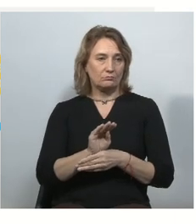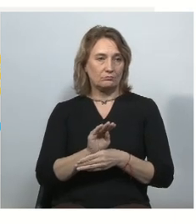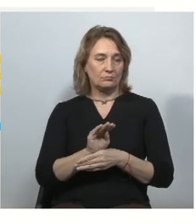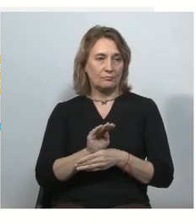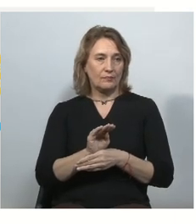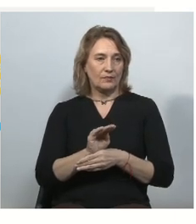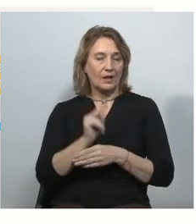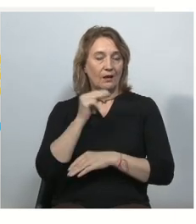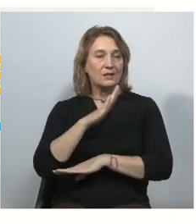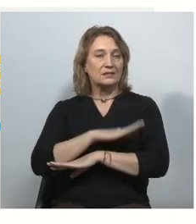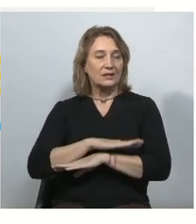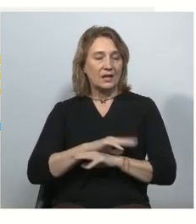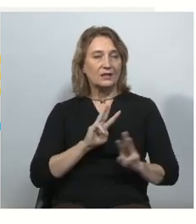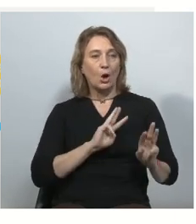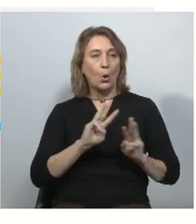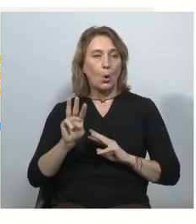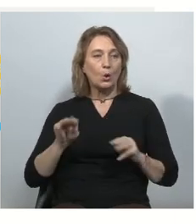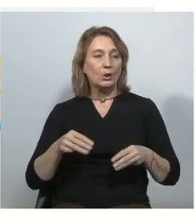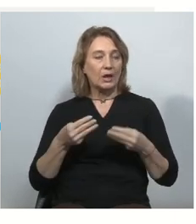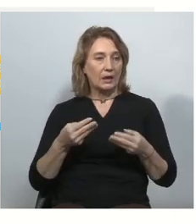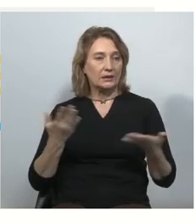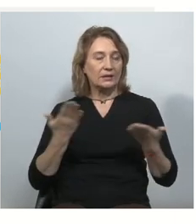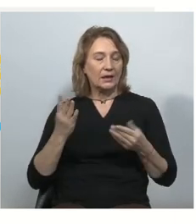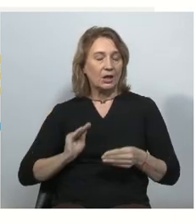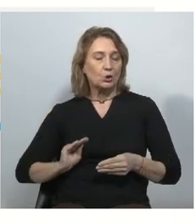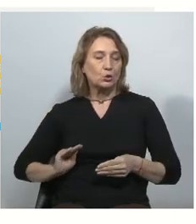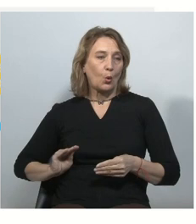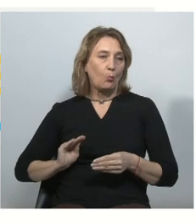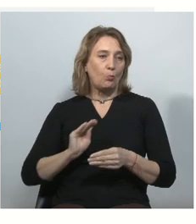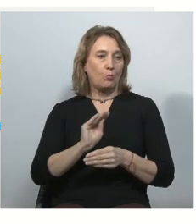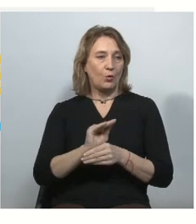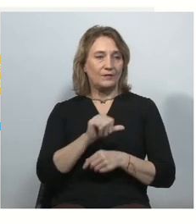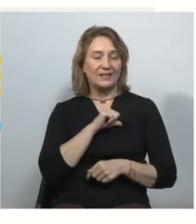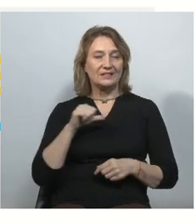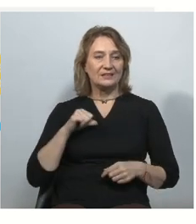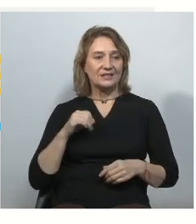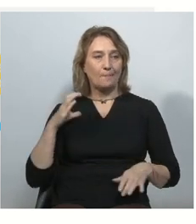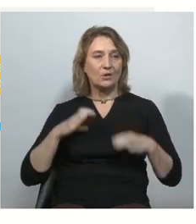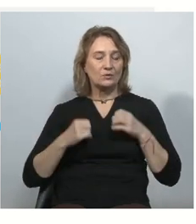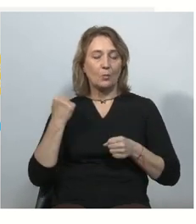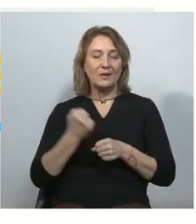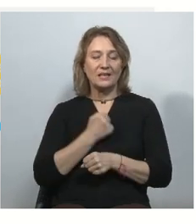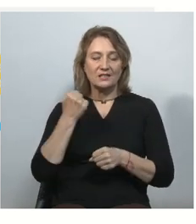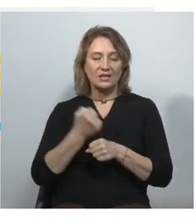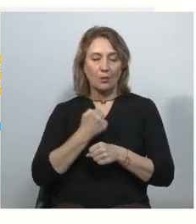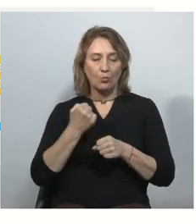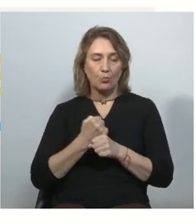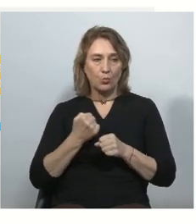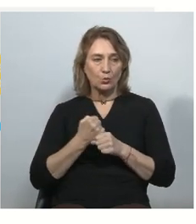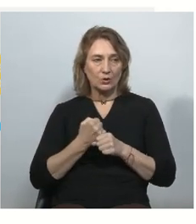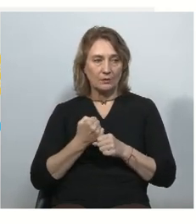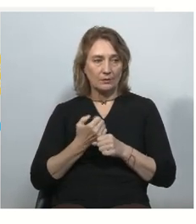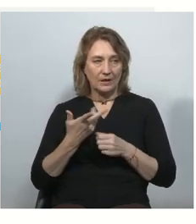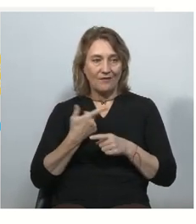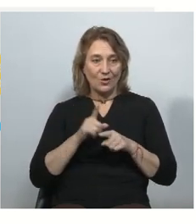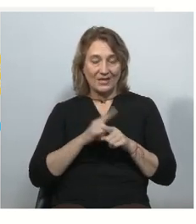to attend offline courses, offline lessons. We developed